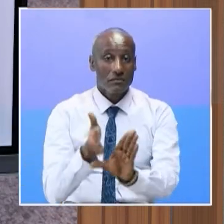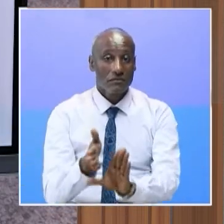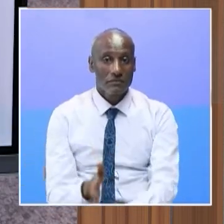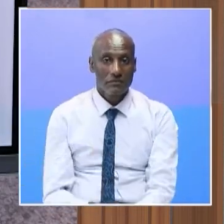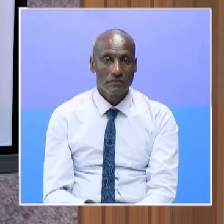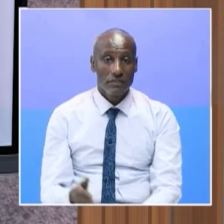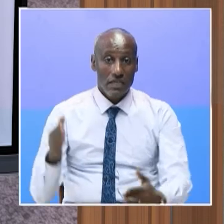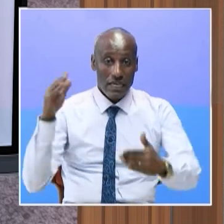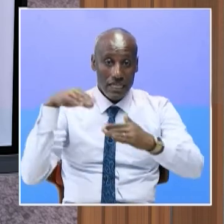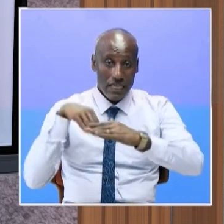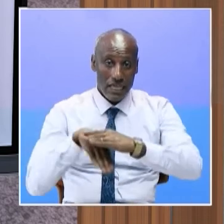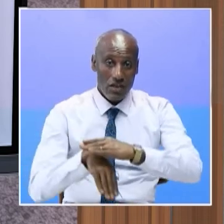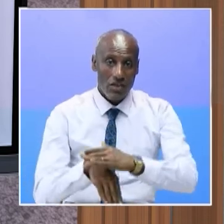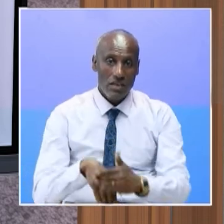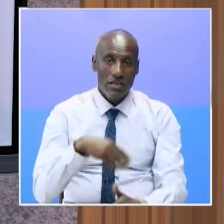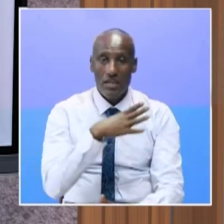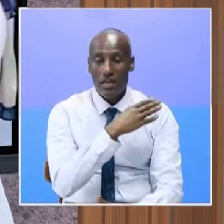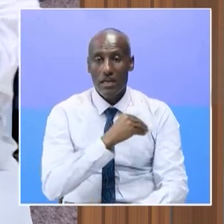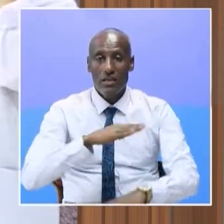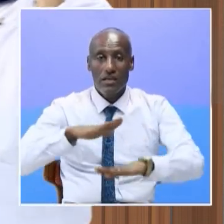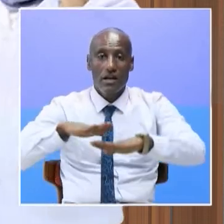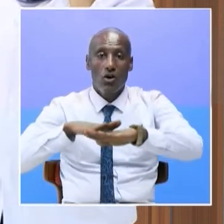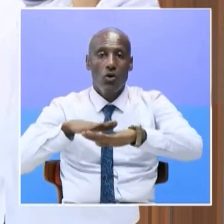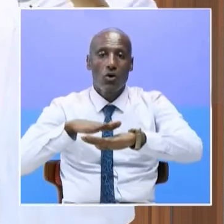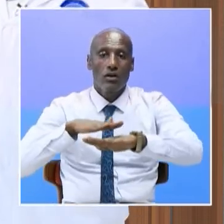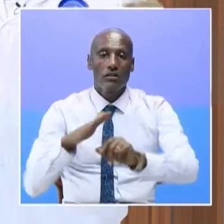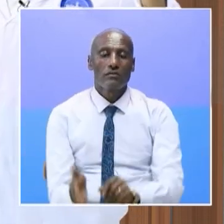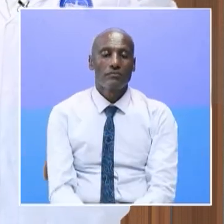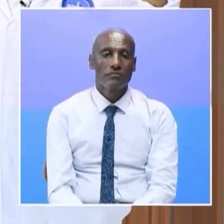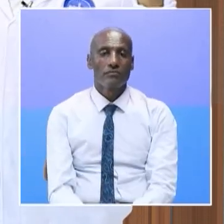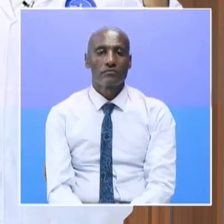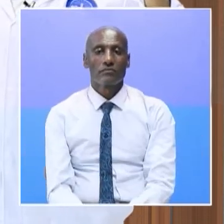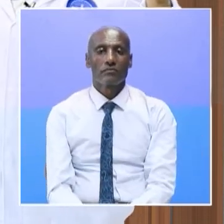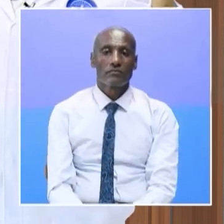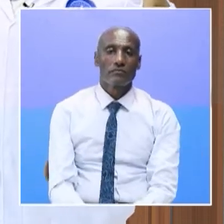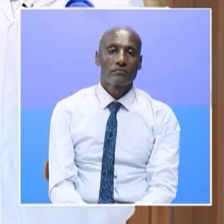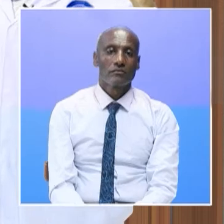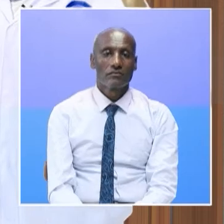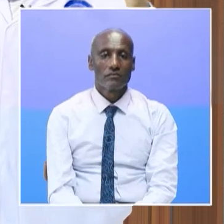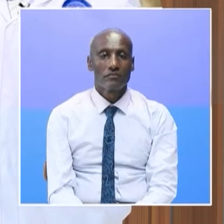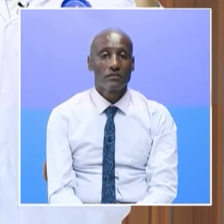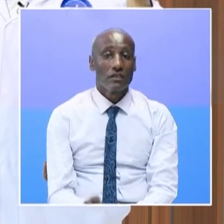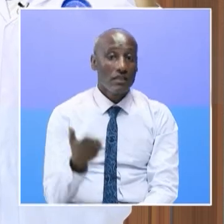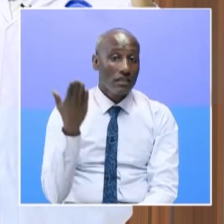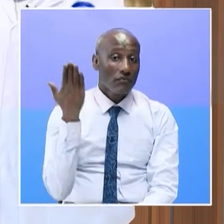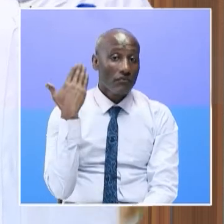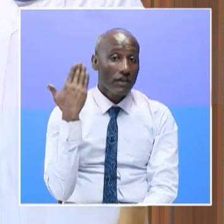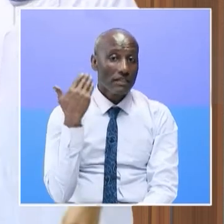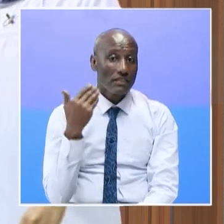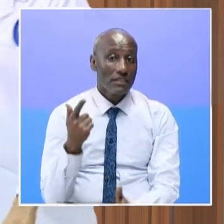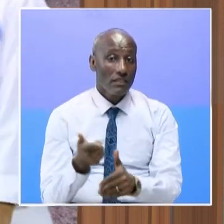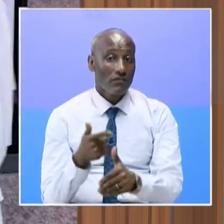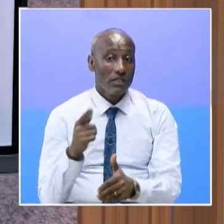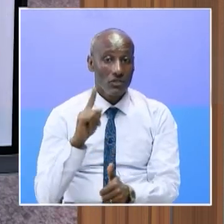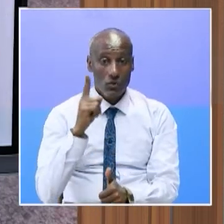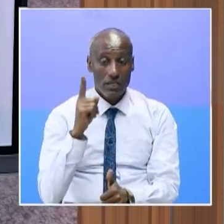In also and on with them. The first one was what? Place. The first one is what? Place. Here is